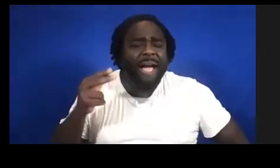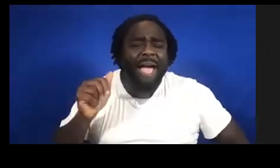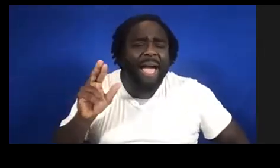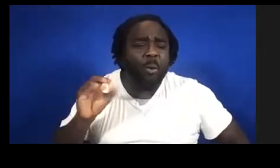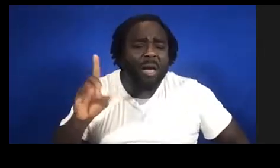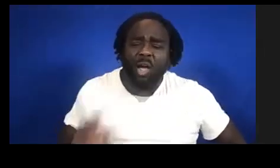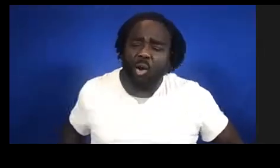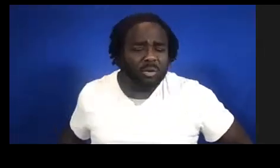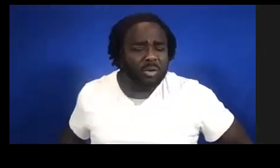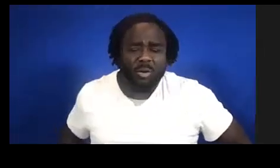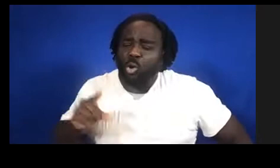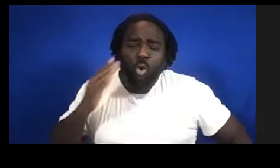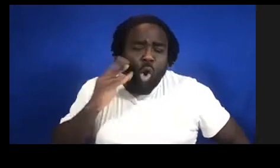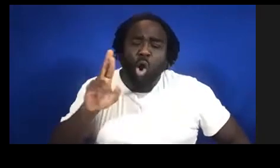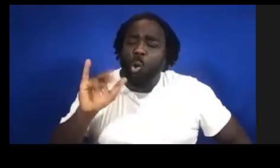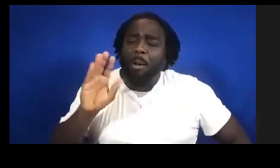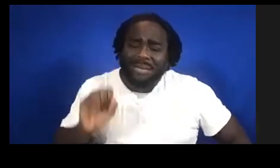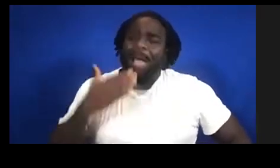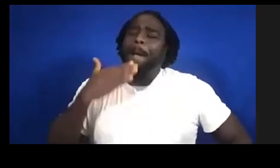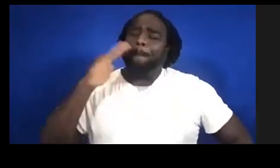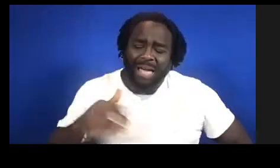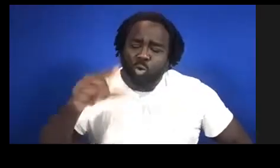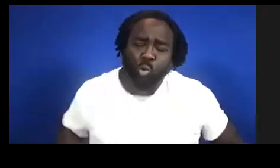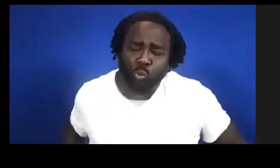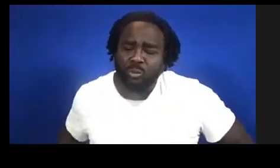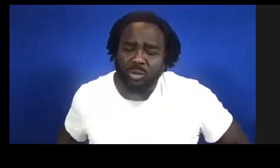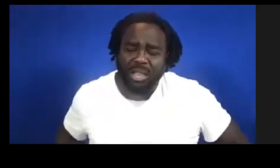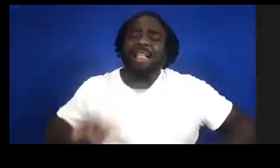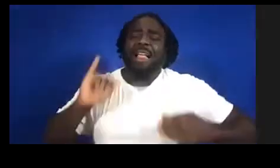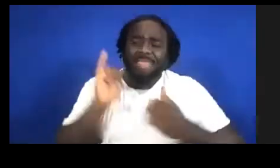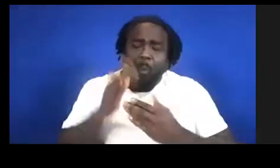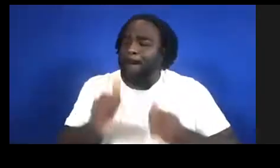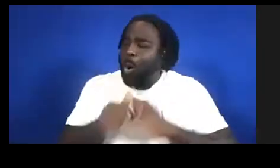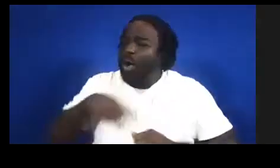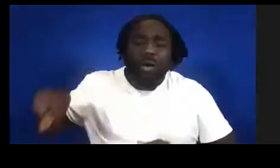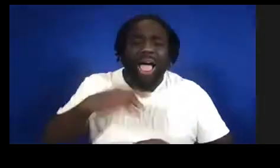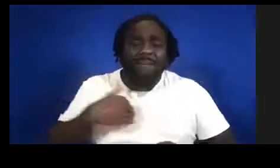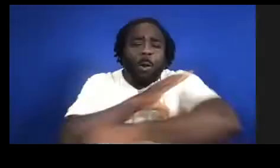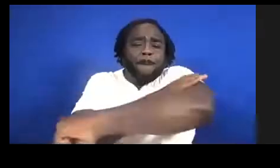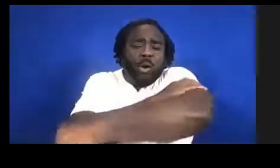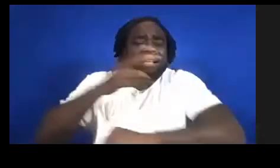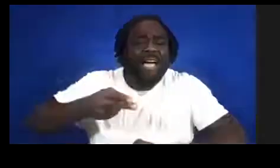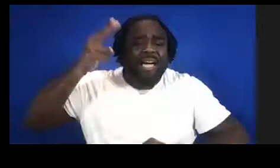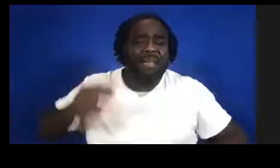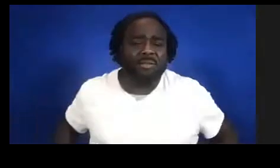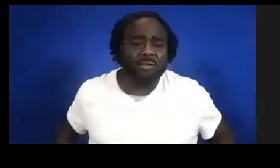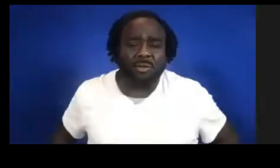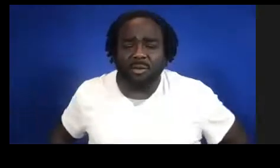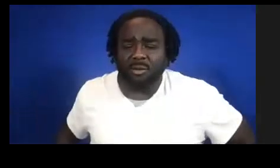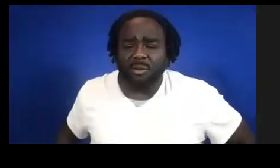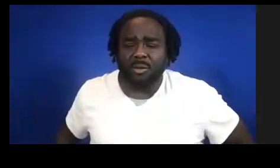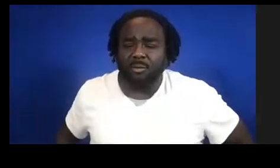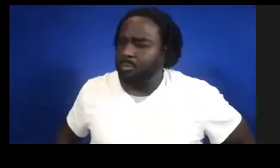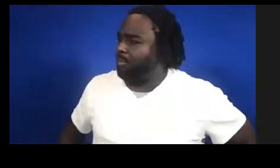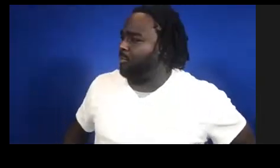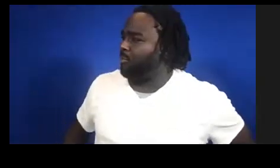about. He comes at me like, Harold, you know them ribs are bad for you. Look